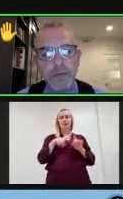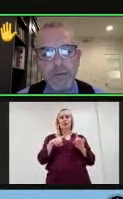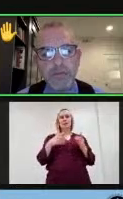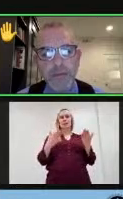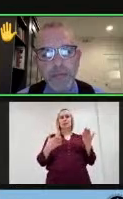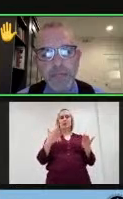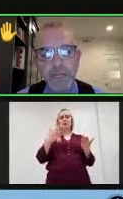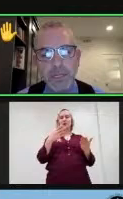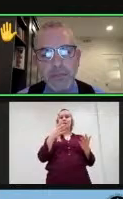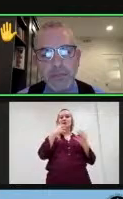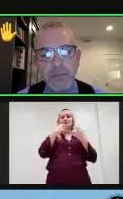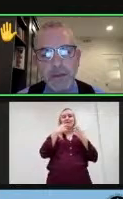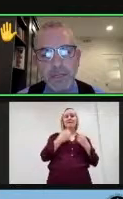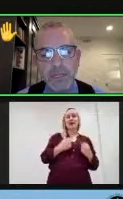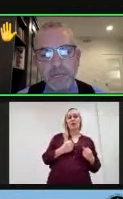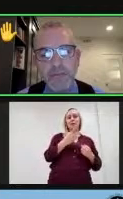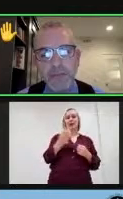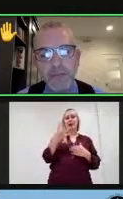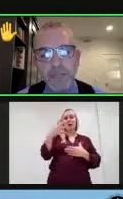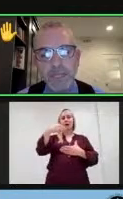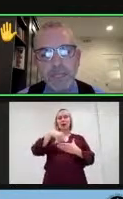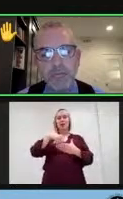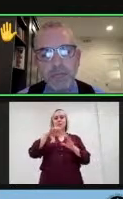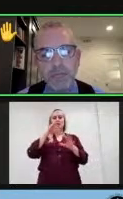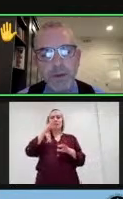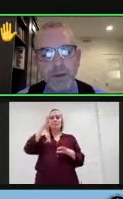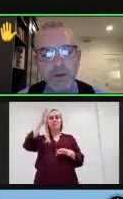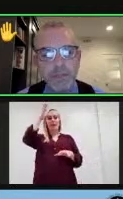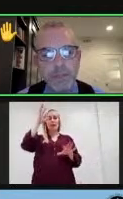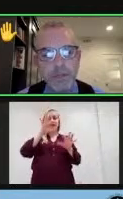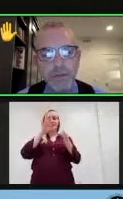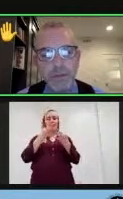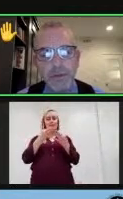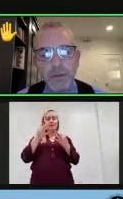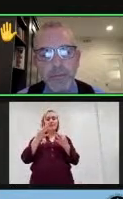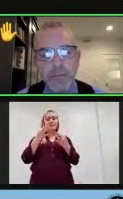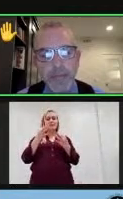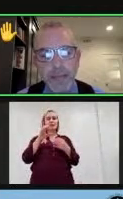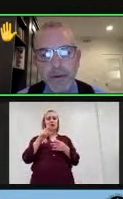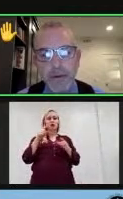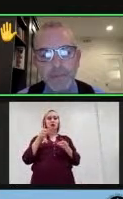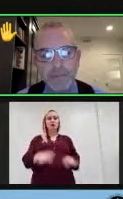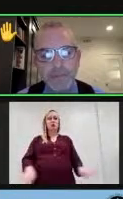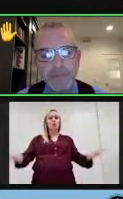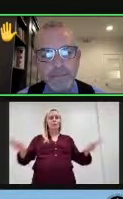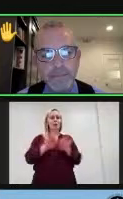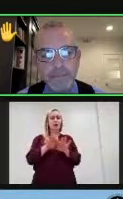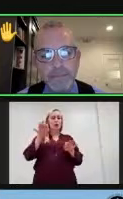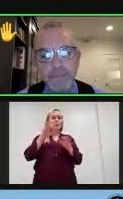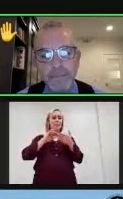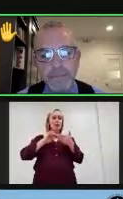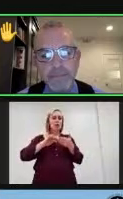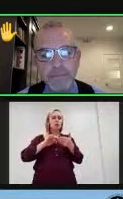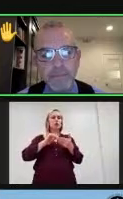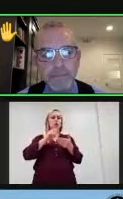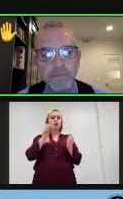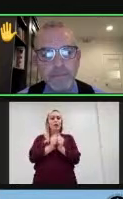to say which values and includes parents and families as critical partners with whom we collaborate.